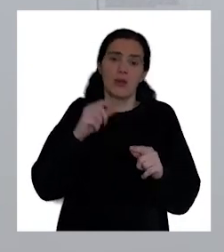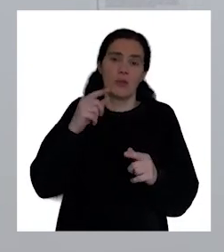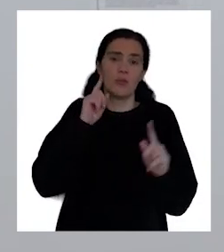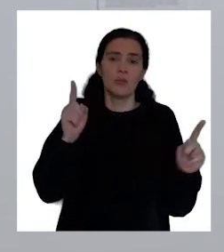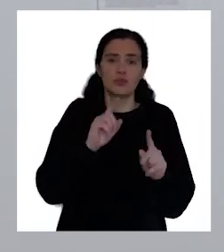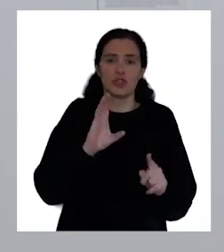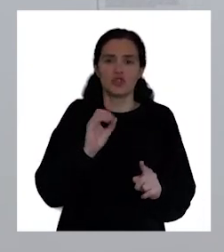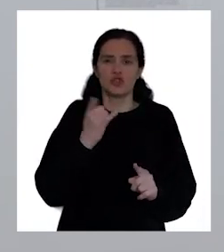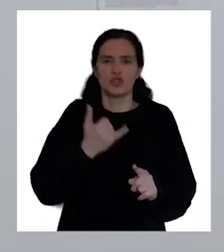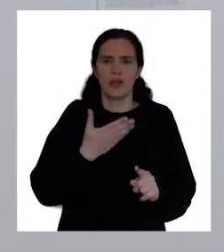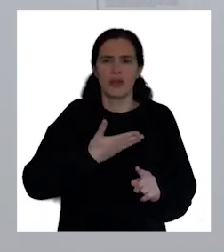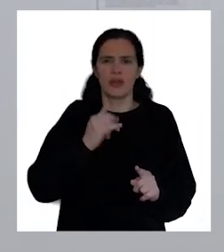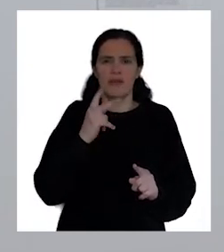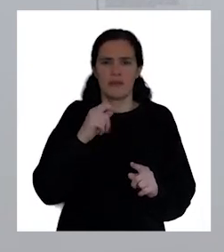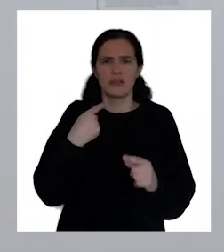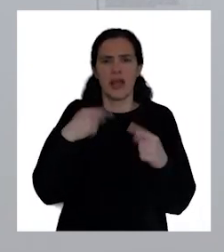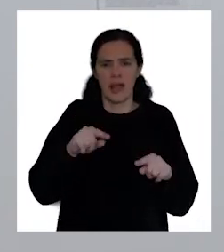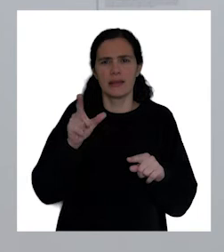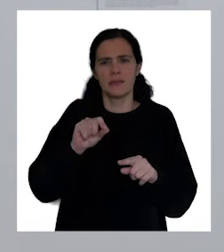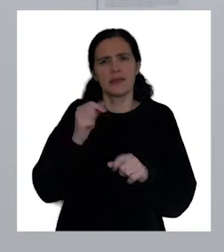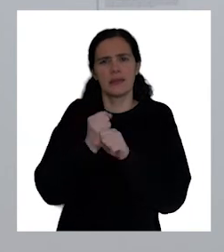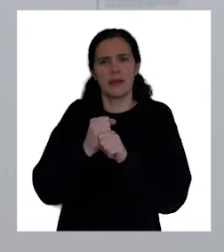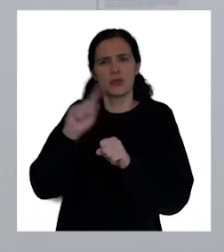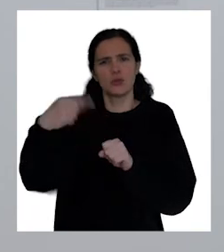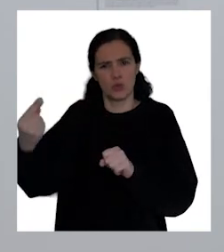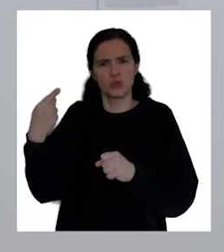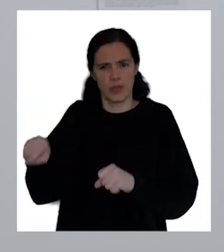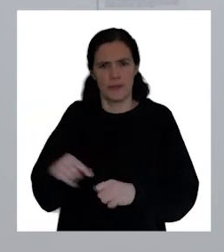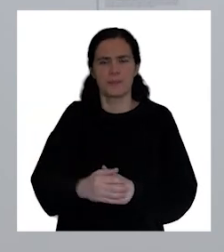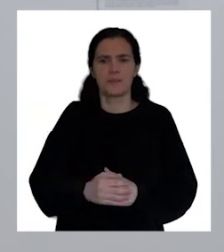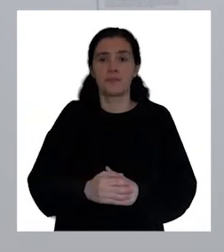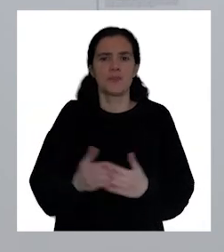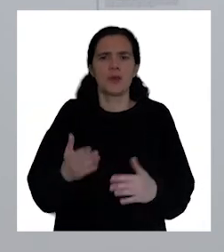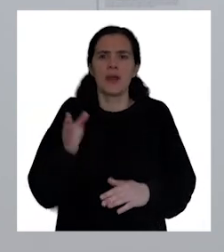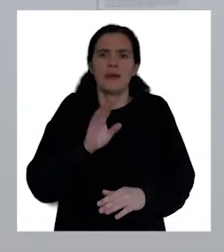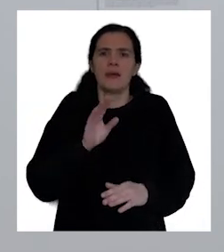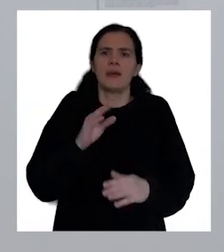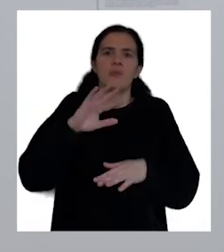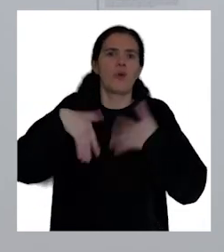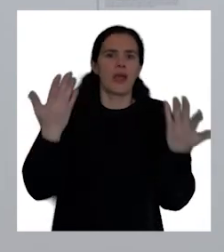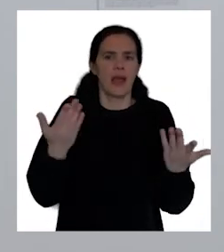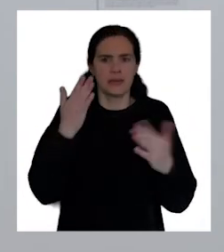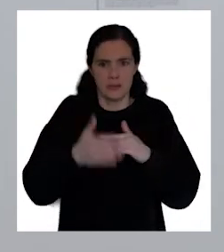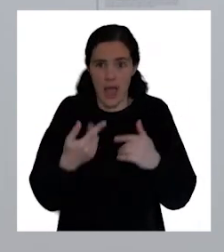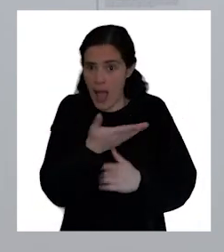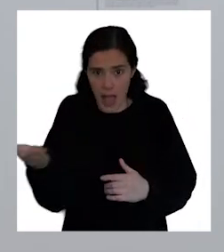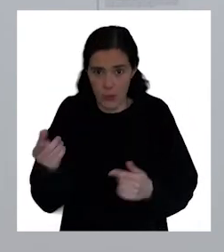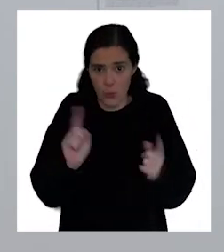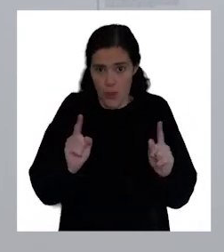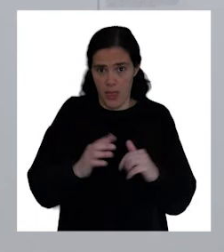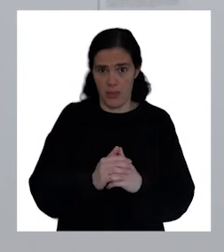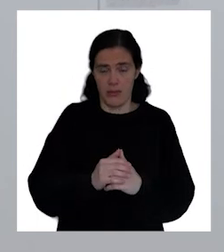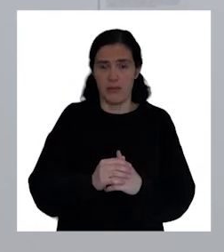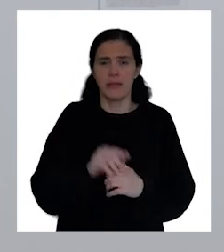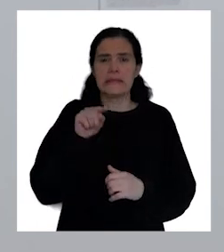division appears in other of his work. So it's not by chance that it's there. So what you